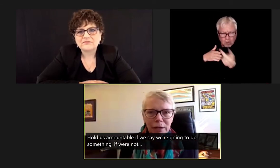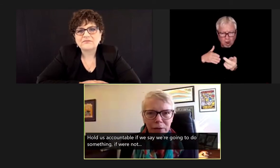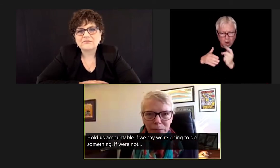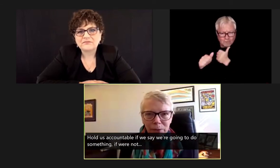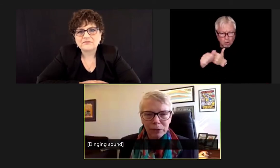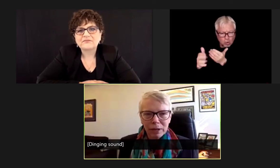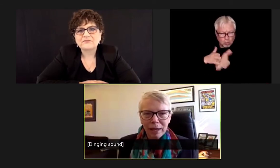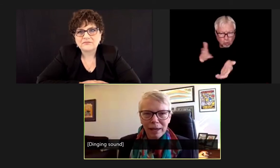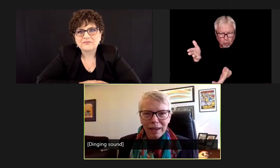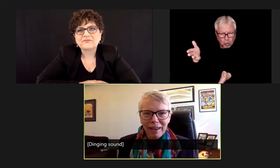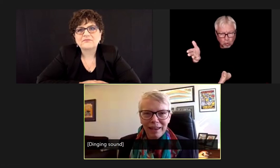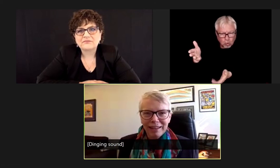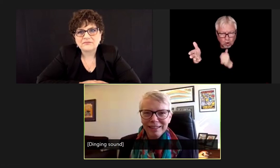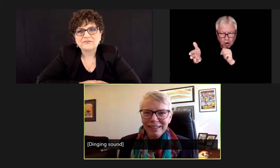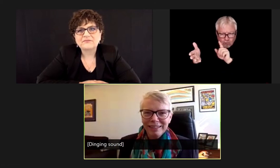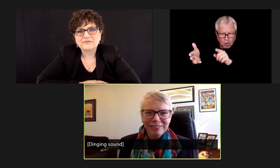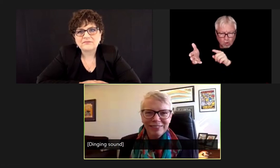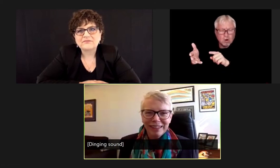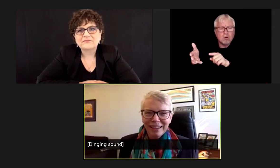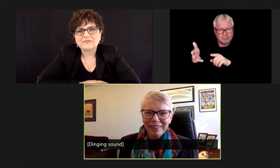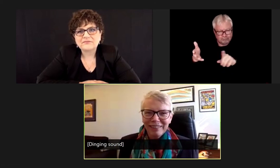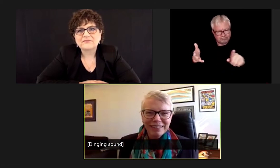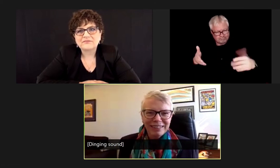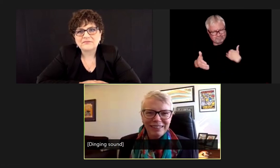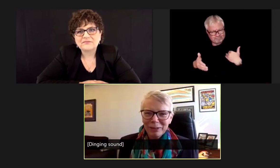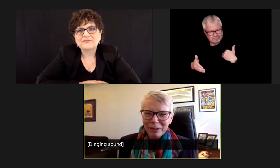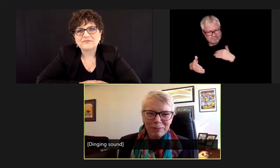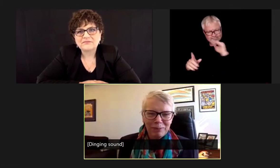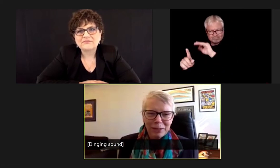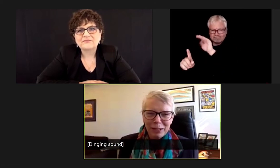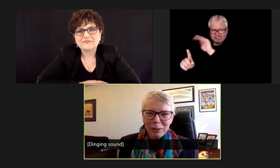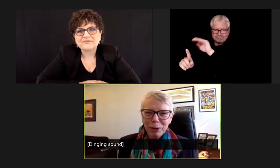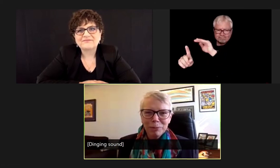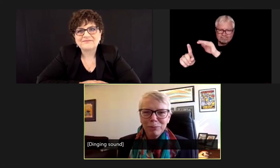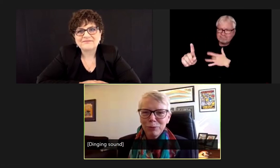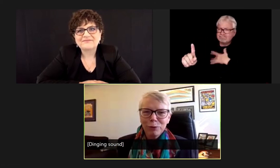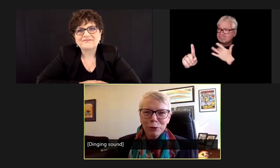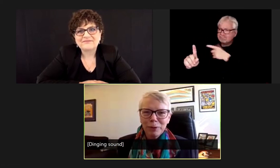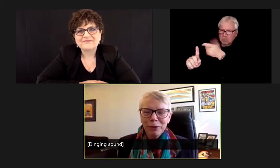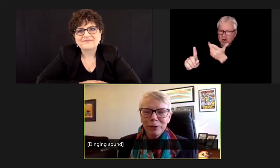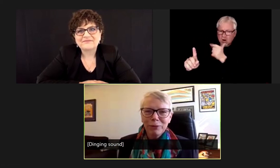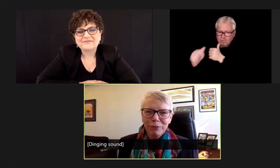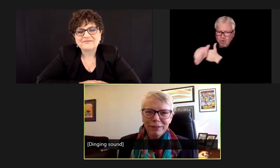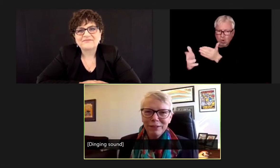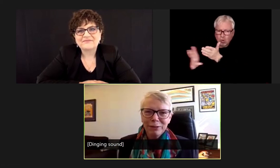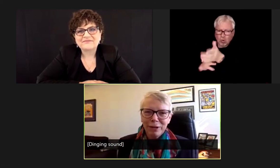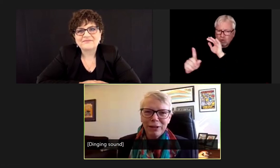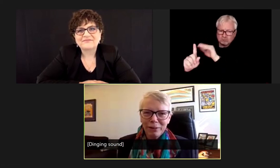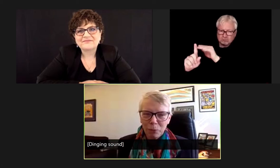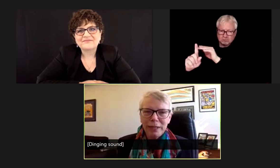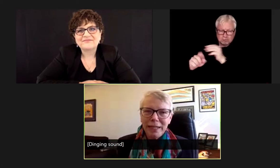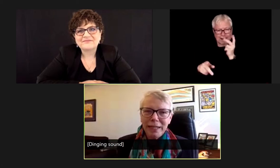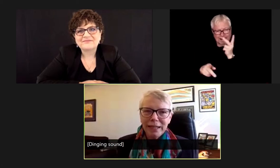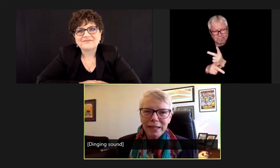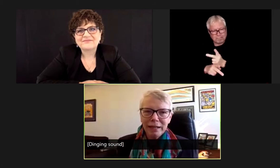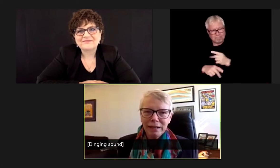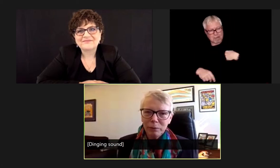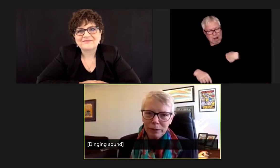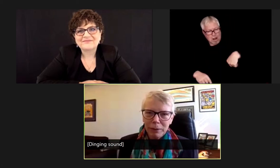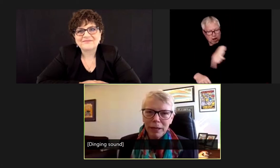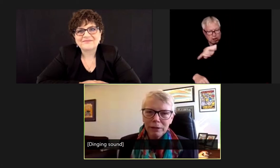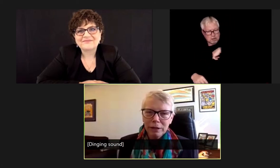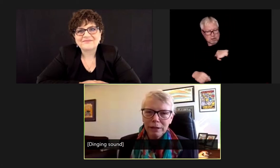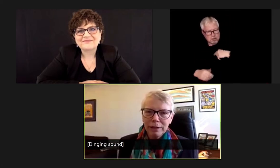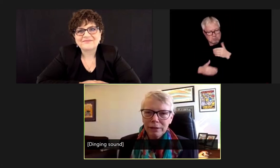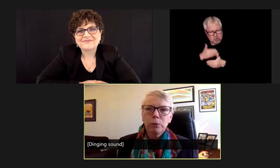us accountable and, keep our proverbial feet to the fire. We need that.